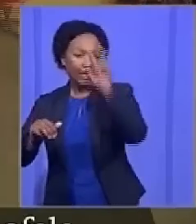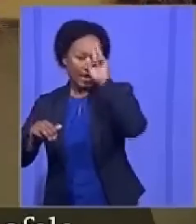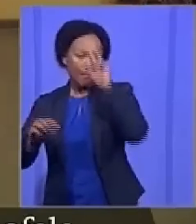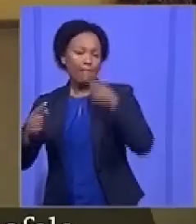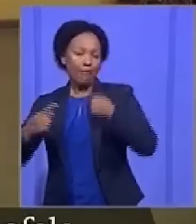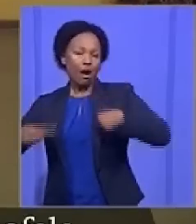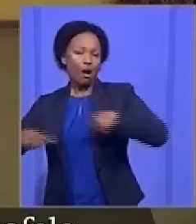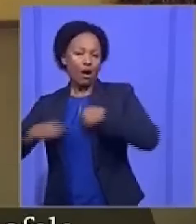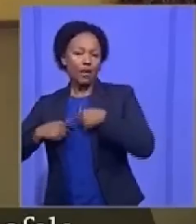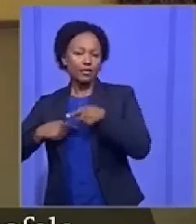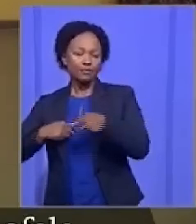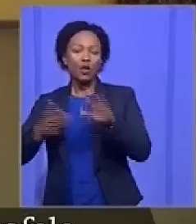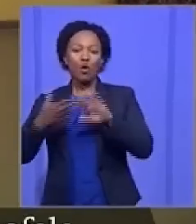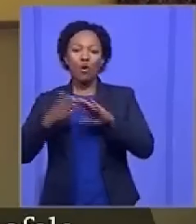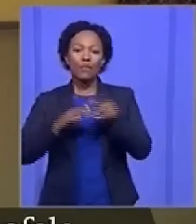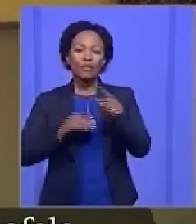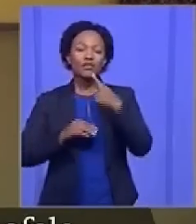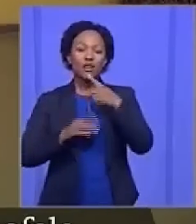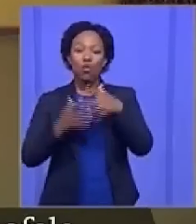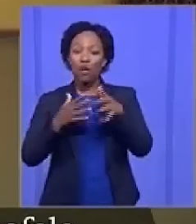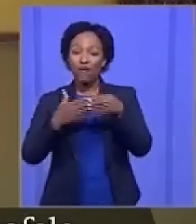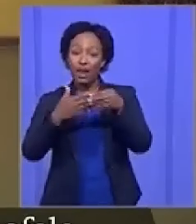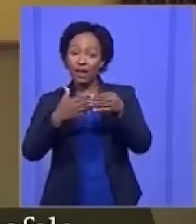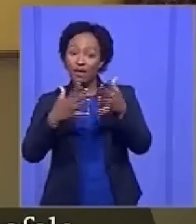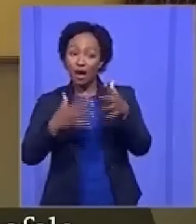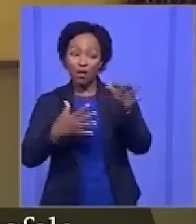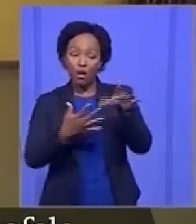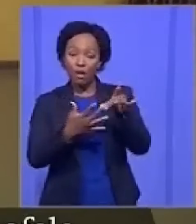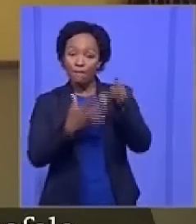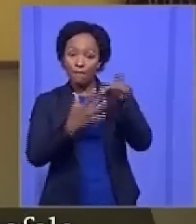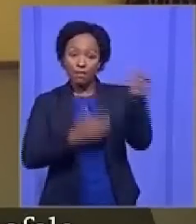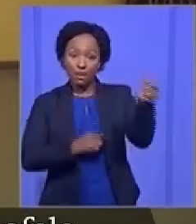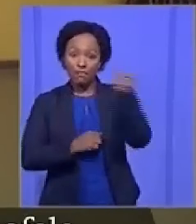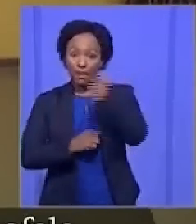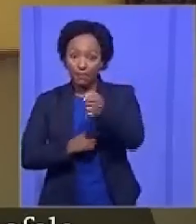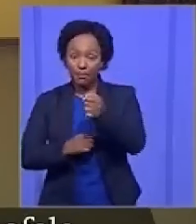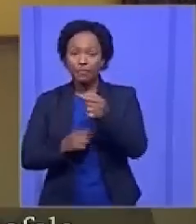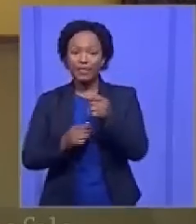re moetapele ya tla kgethwa o tla lokela go beha ditlhoko tsa bona pele.